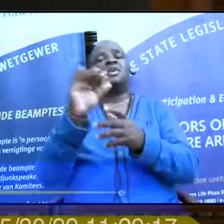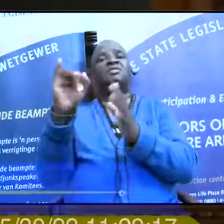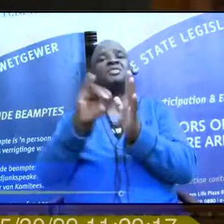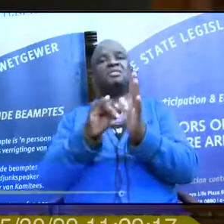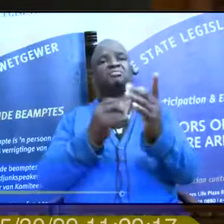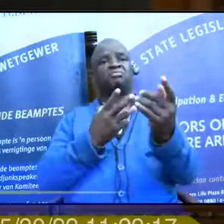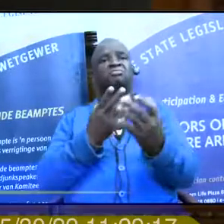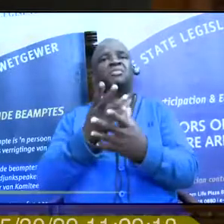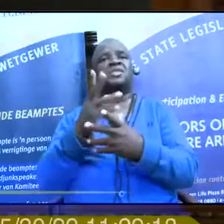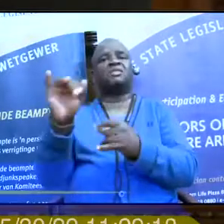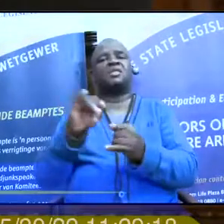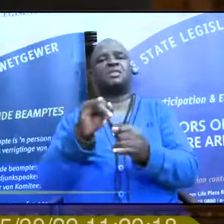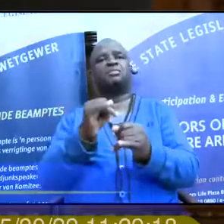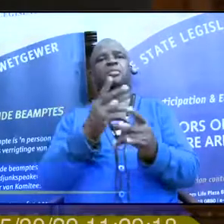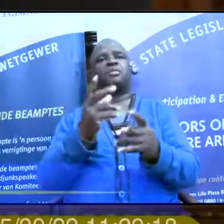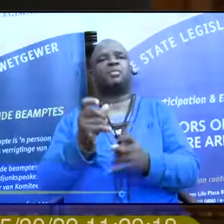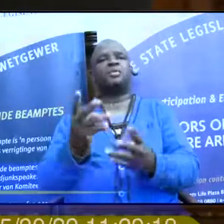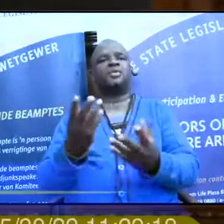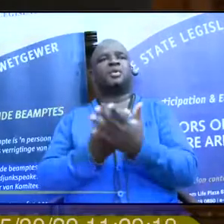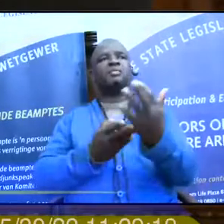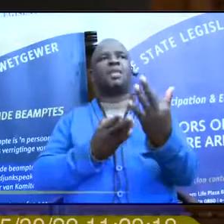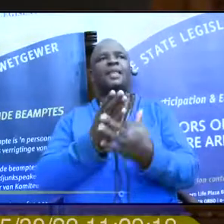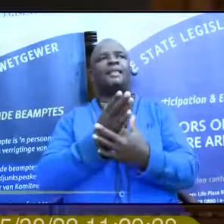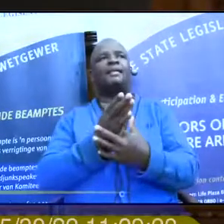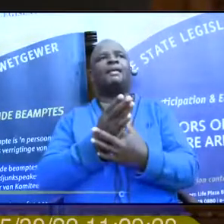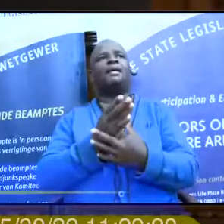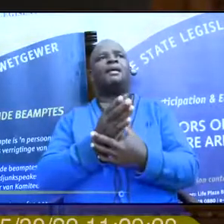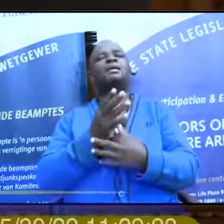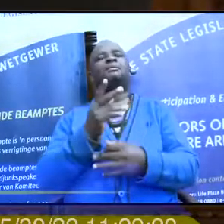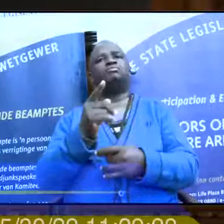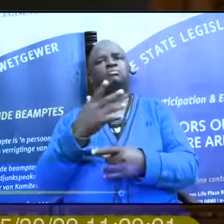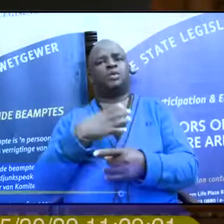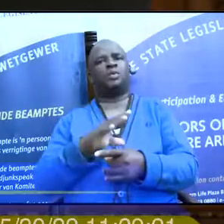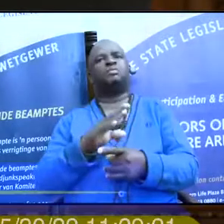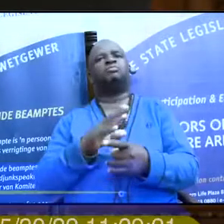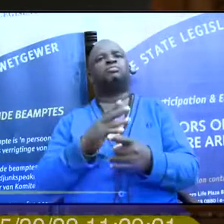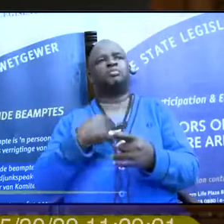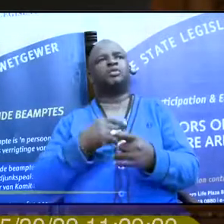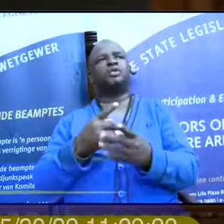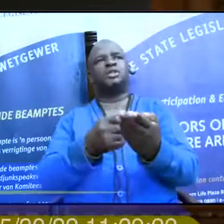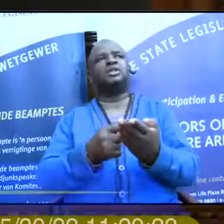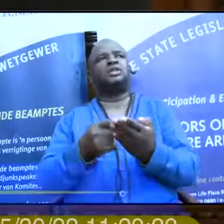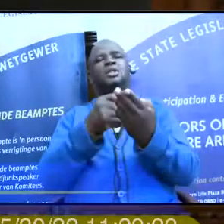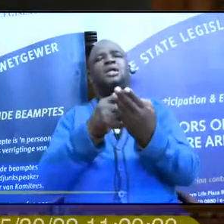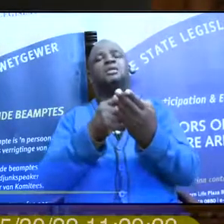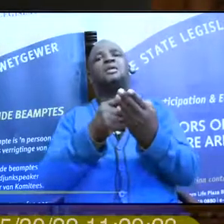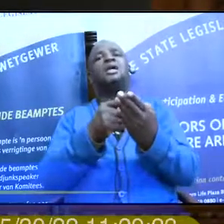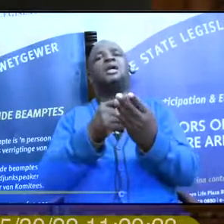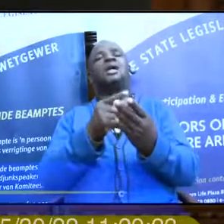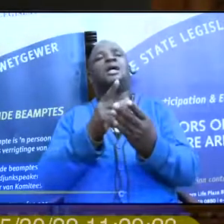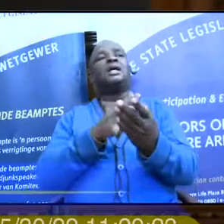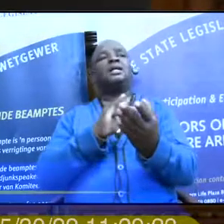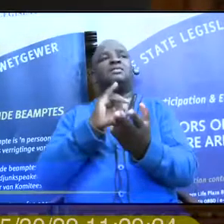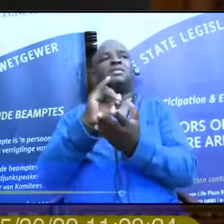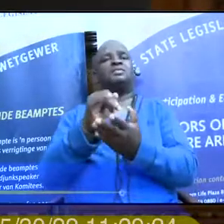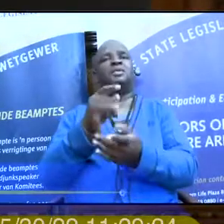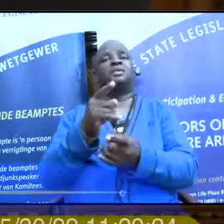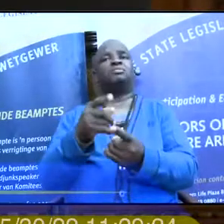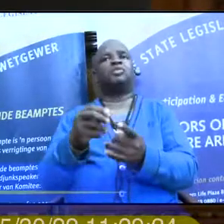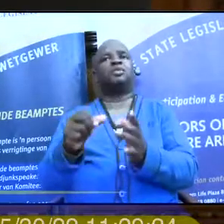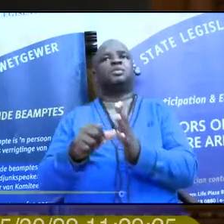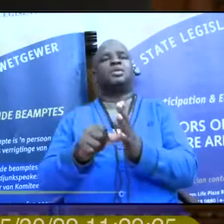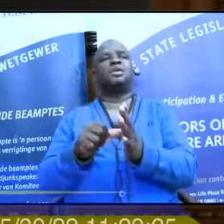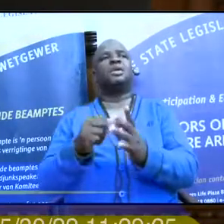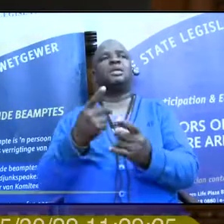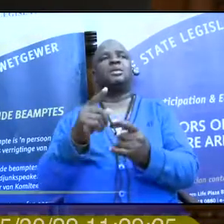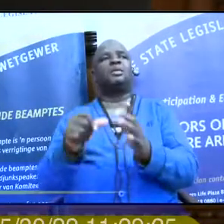solutions in and and i want to talk to us about how we deal with investments because this is critical for labor i'm going to talk about that now